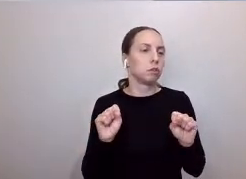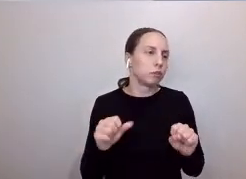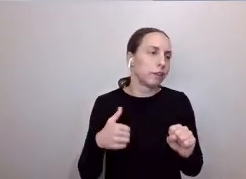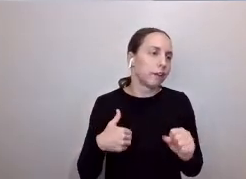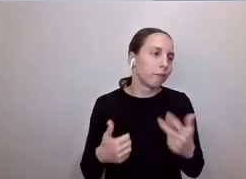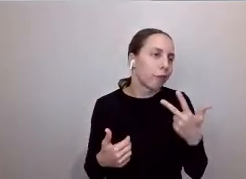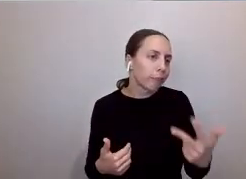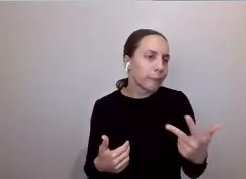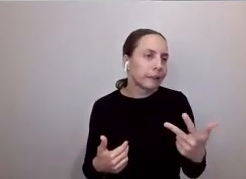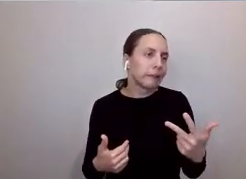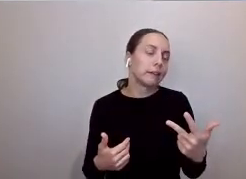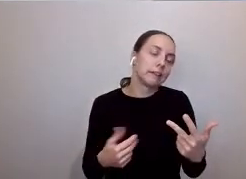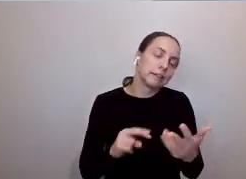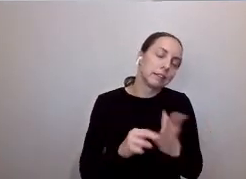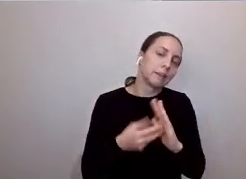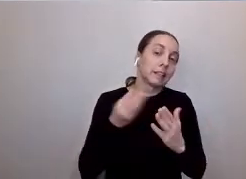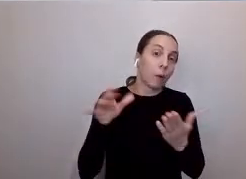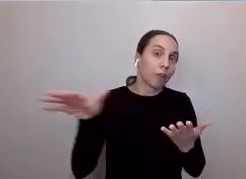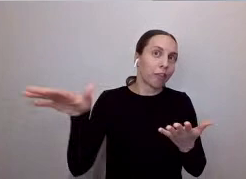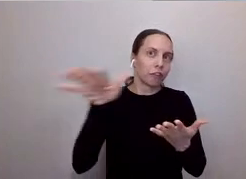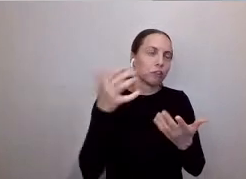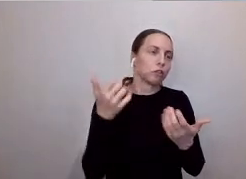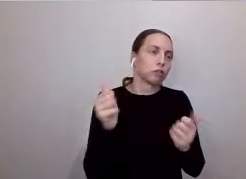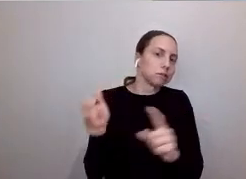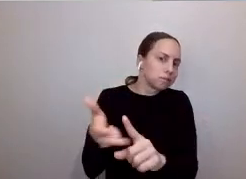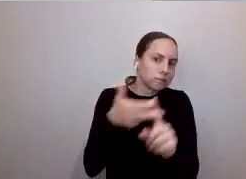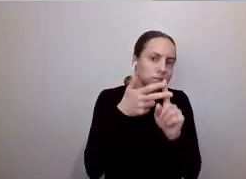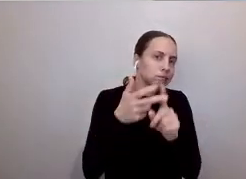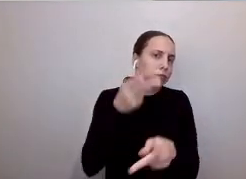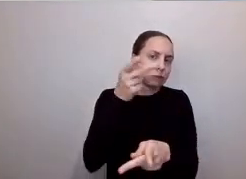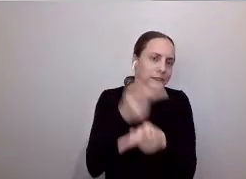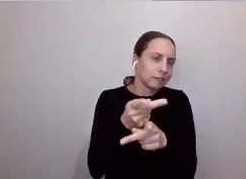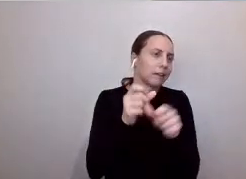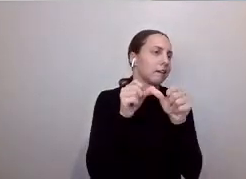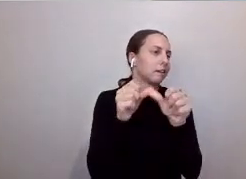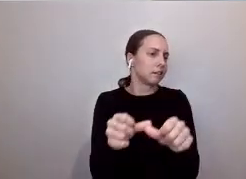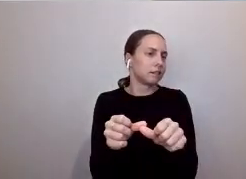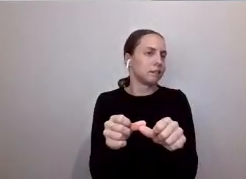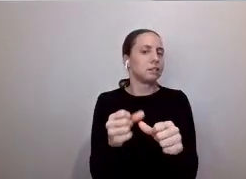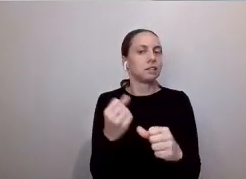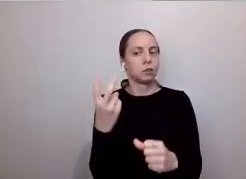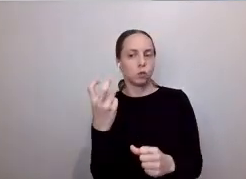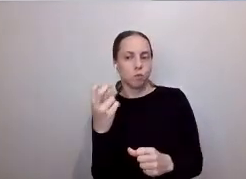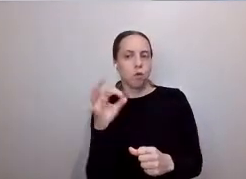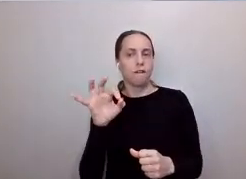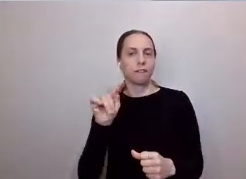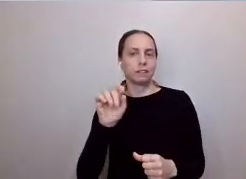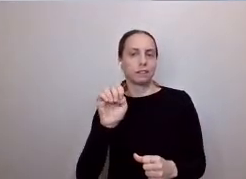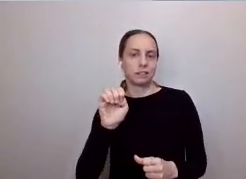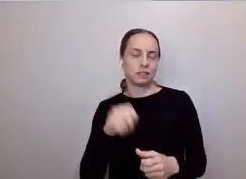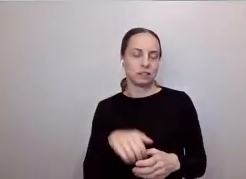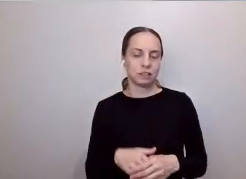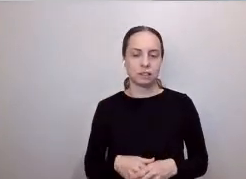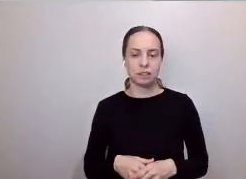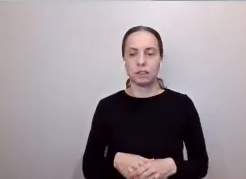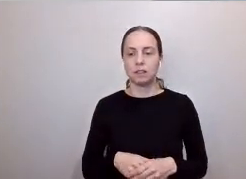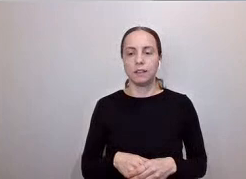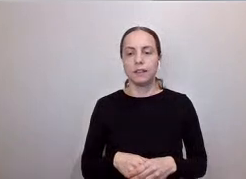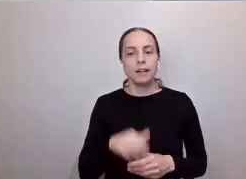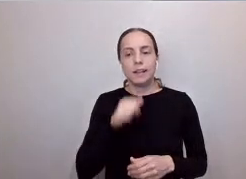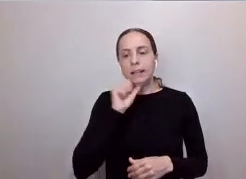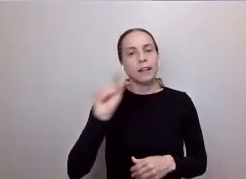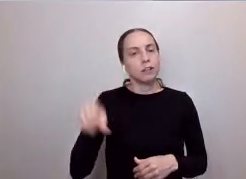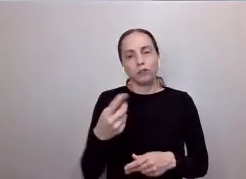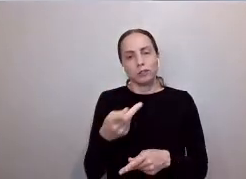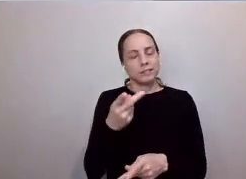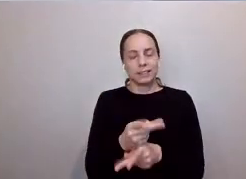trying to recruit and retain two additional FTEs. It's not just keeping there isn't